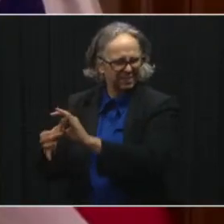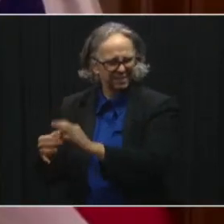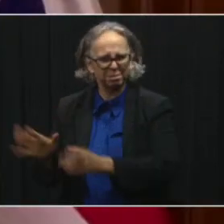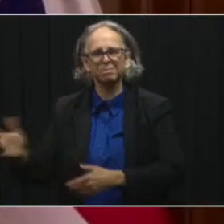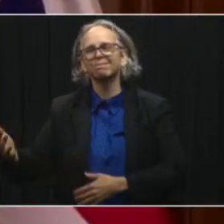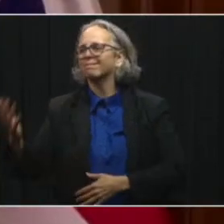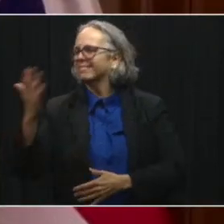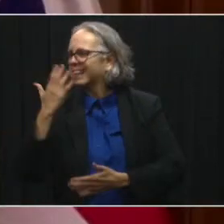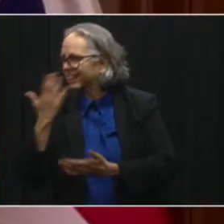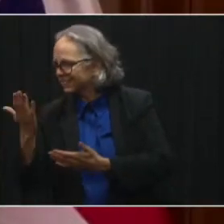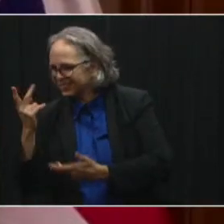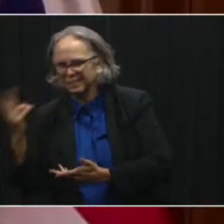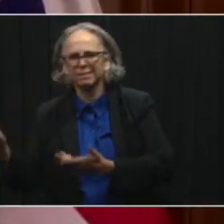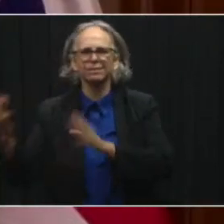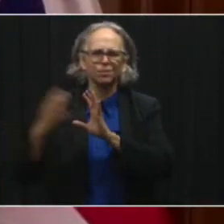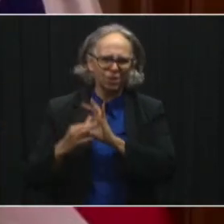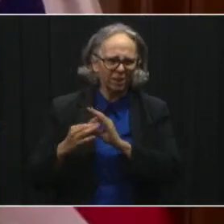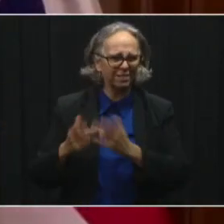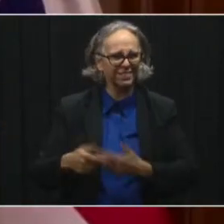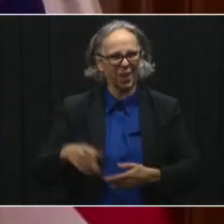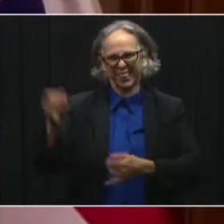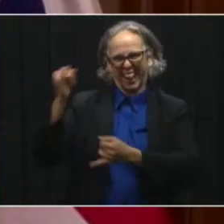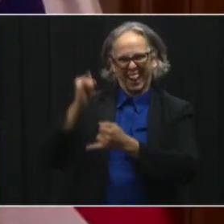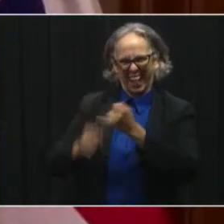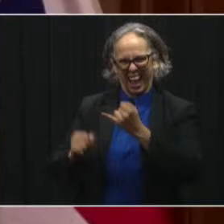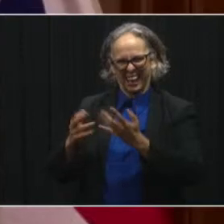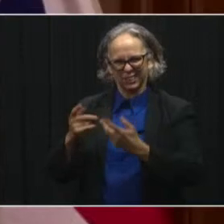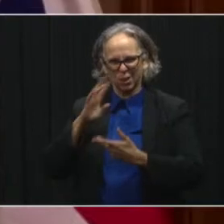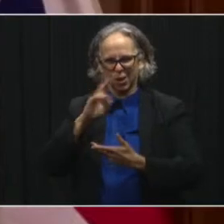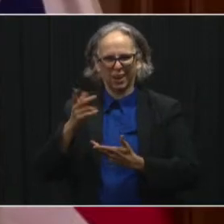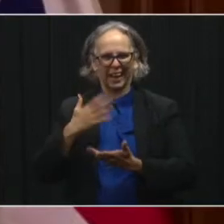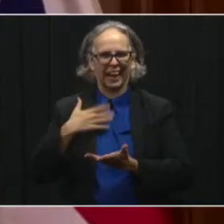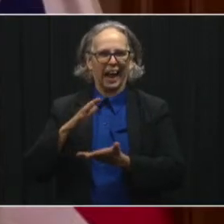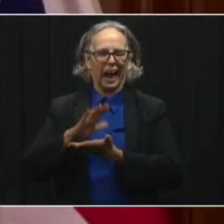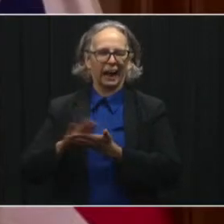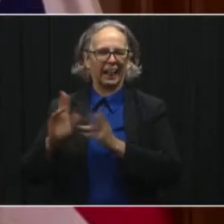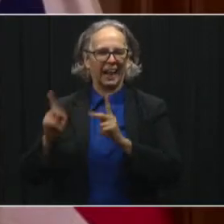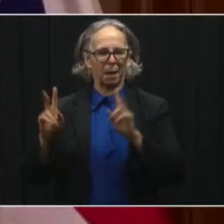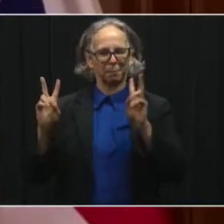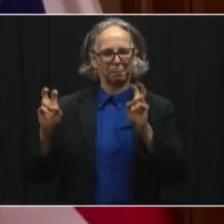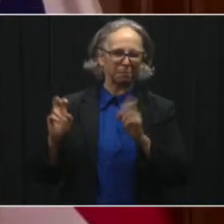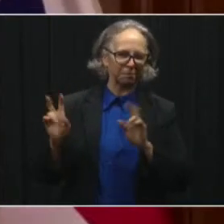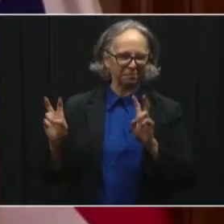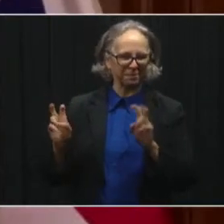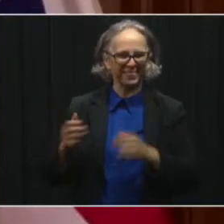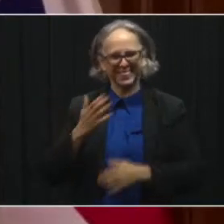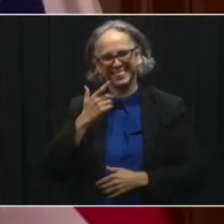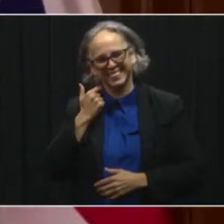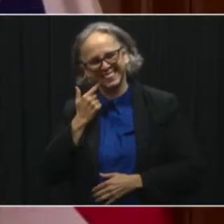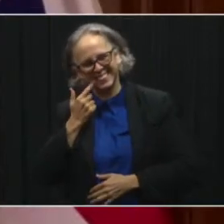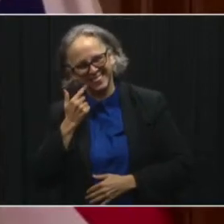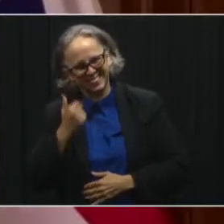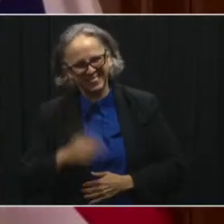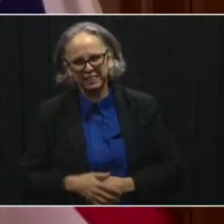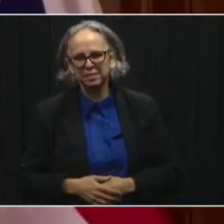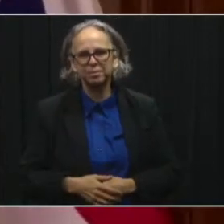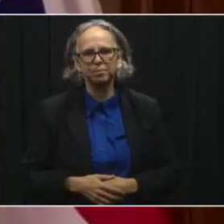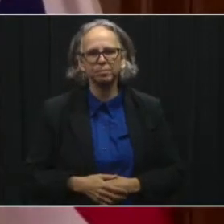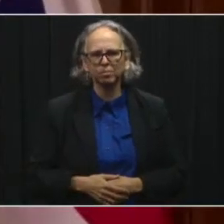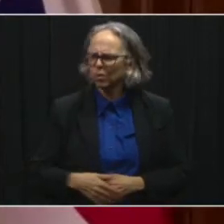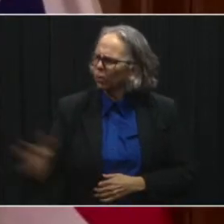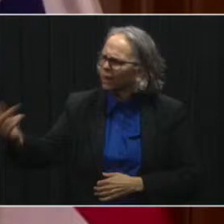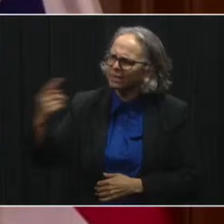of our cleanup hitter today. So just tell us a little bit what you're seeing in